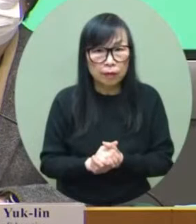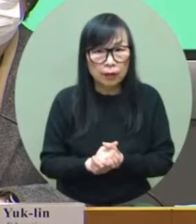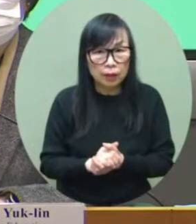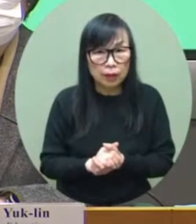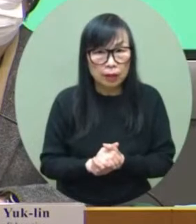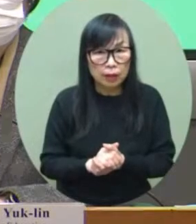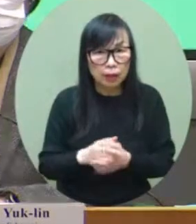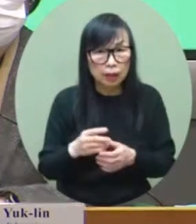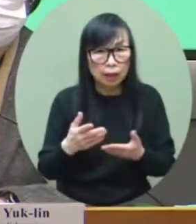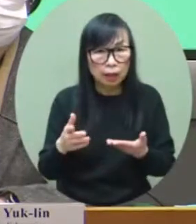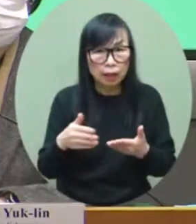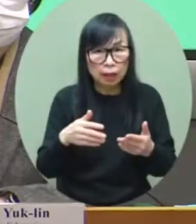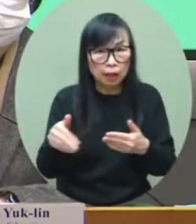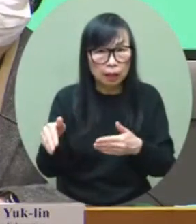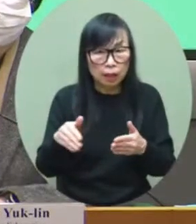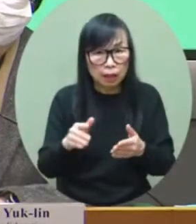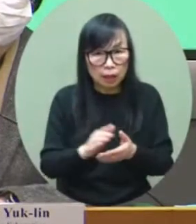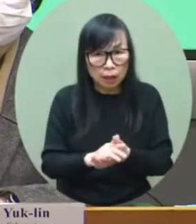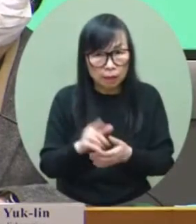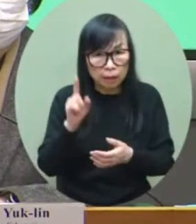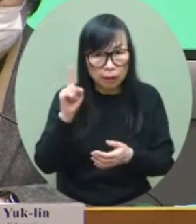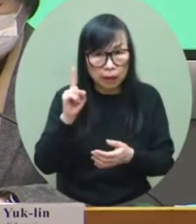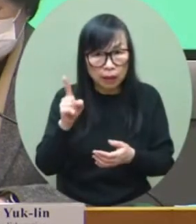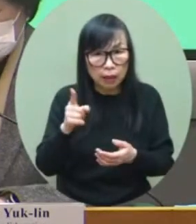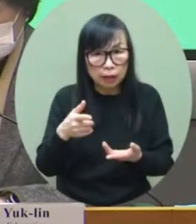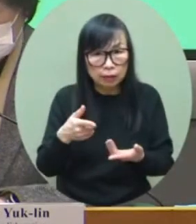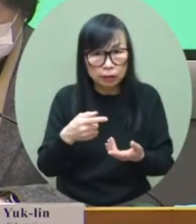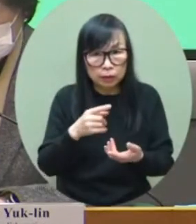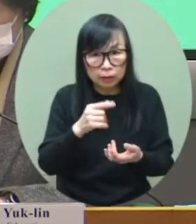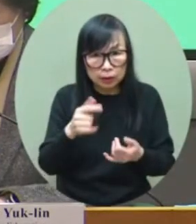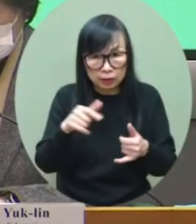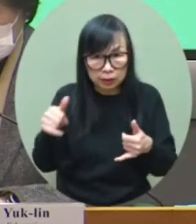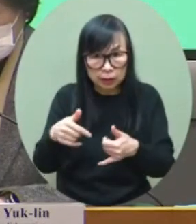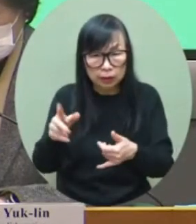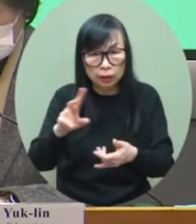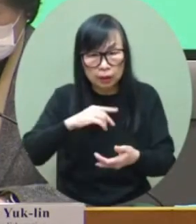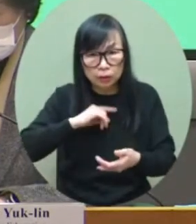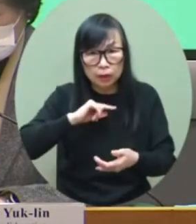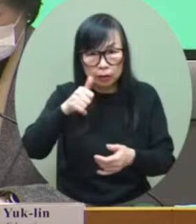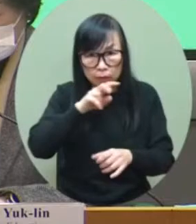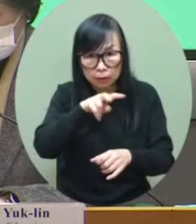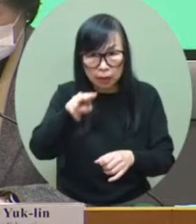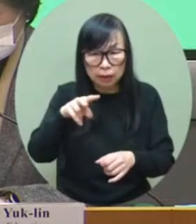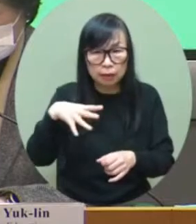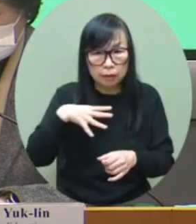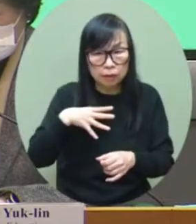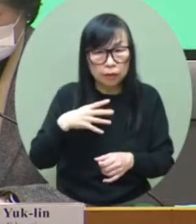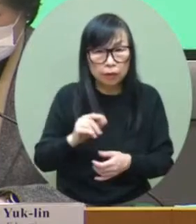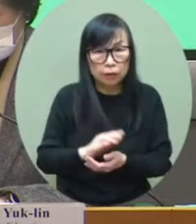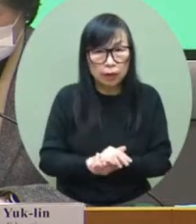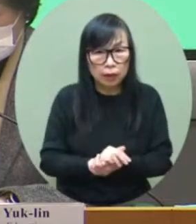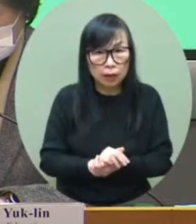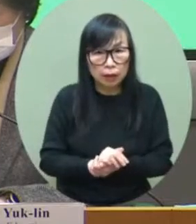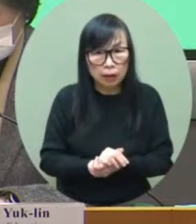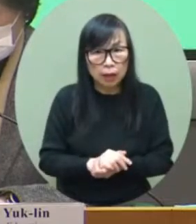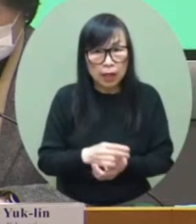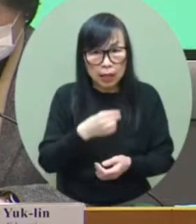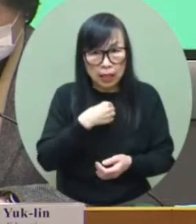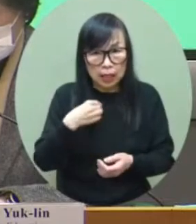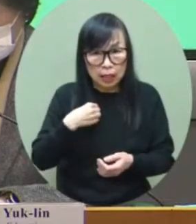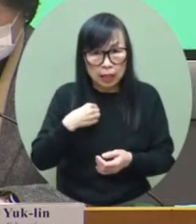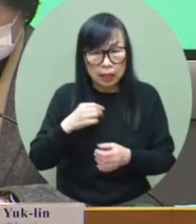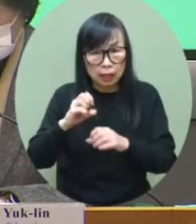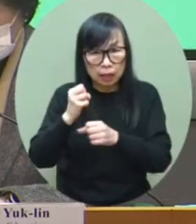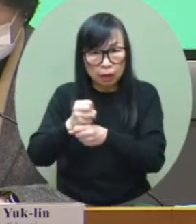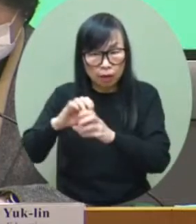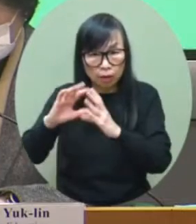we may most likely have to adopt the same approach. That is, every time there may be a different virus, different health concern, and we